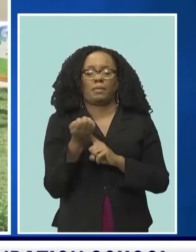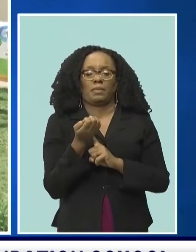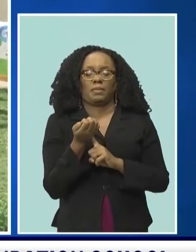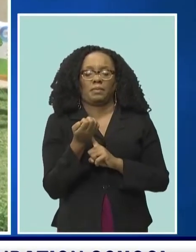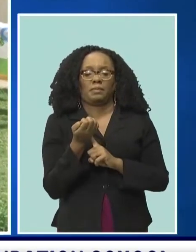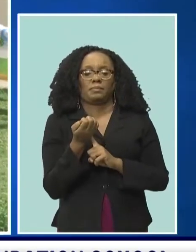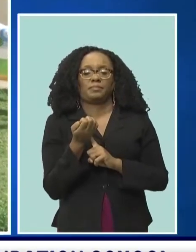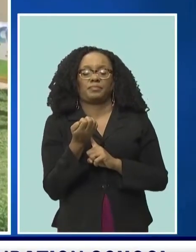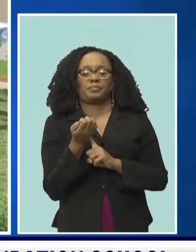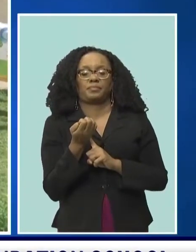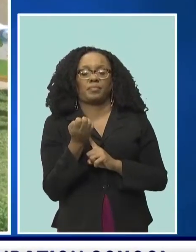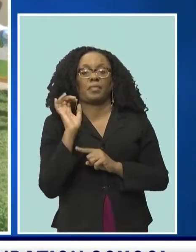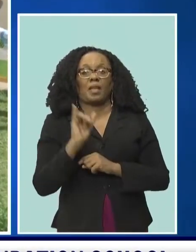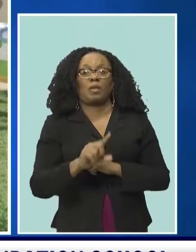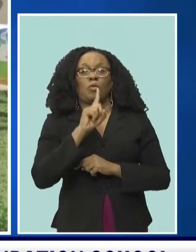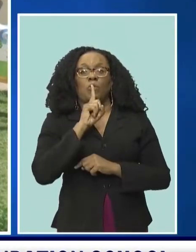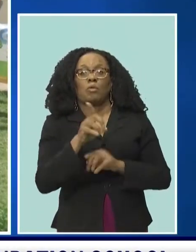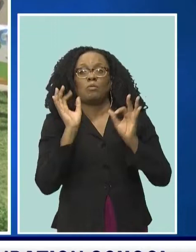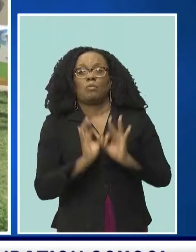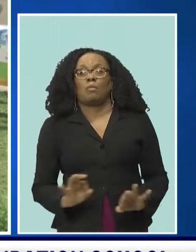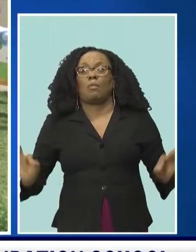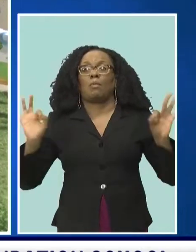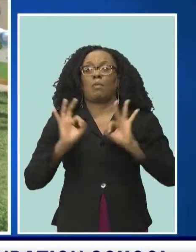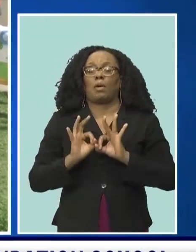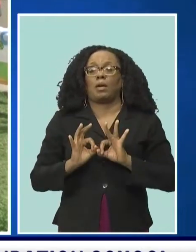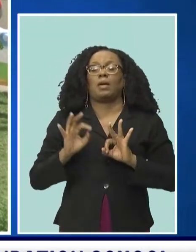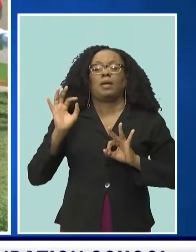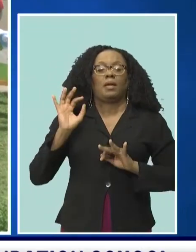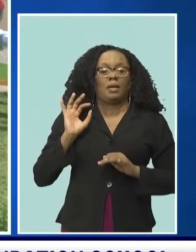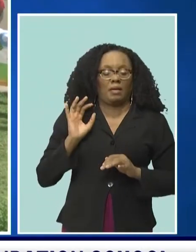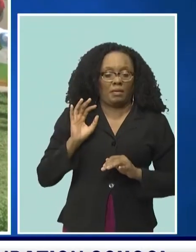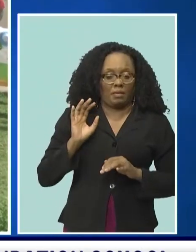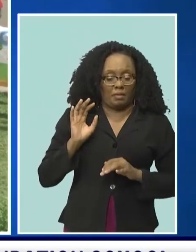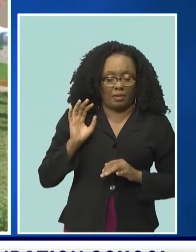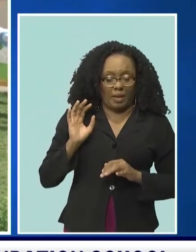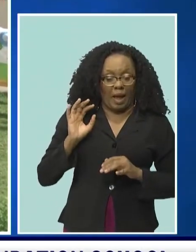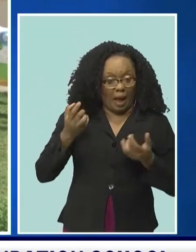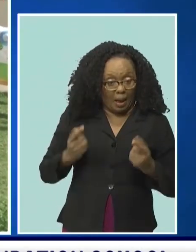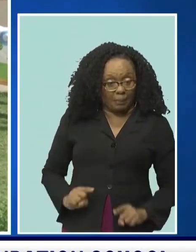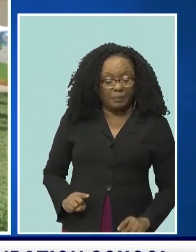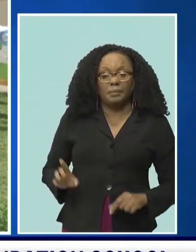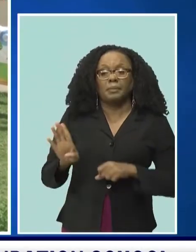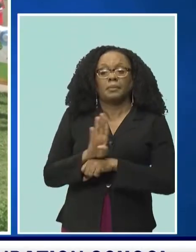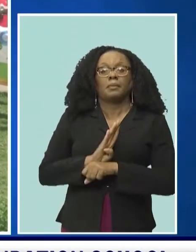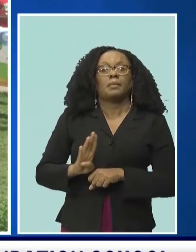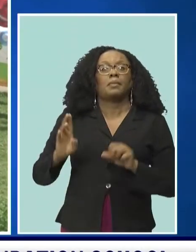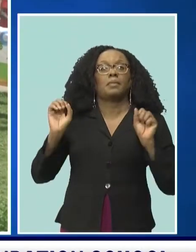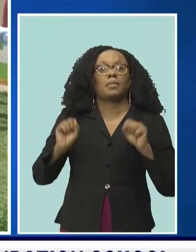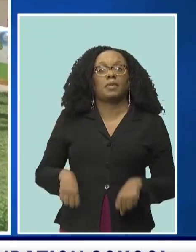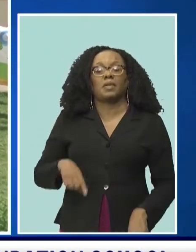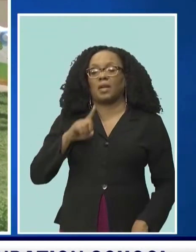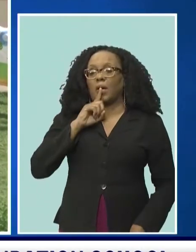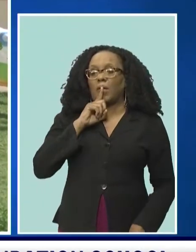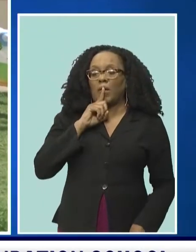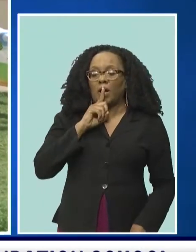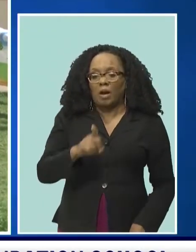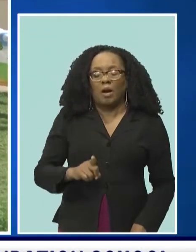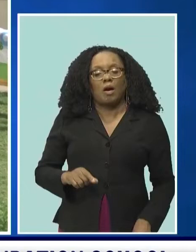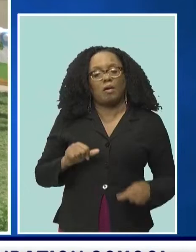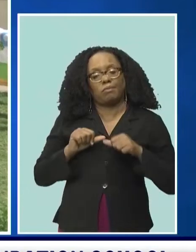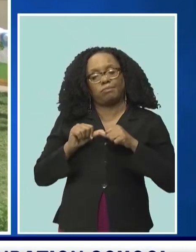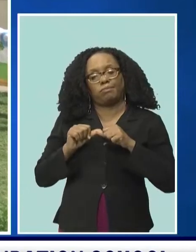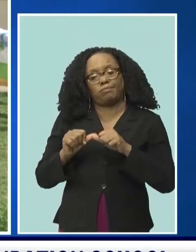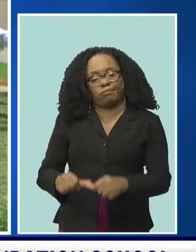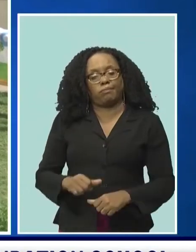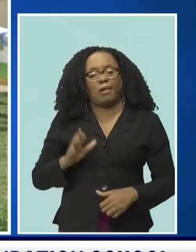is the one thing that will cause this country to be able to survive all the threats that we know, as climate